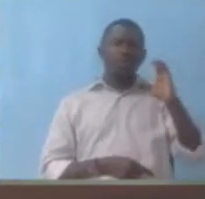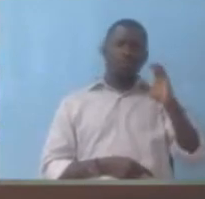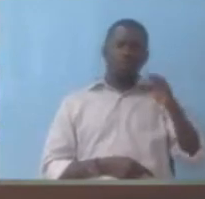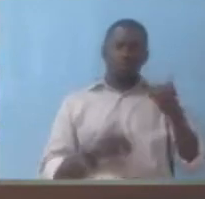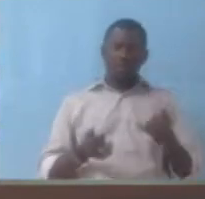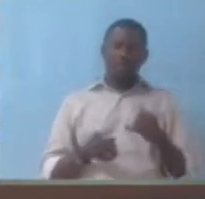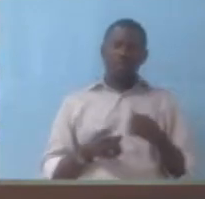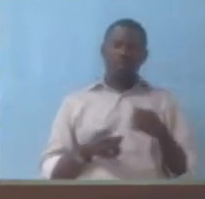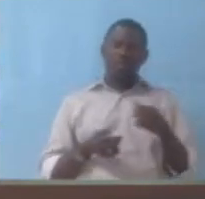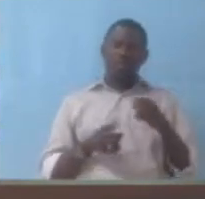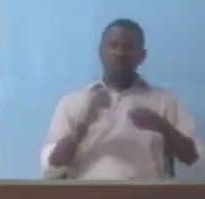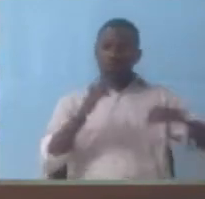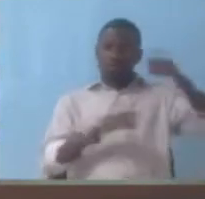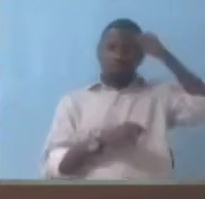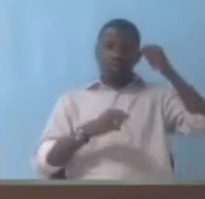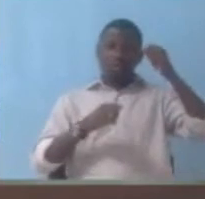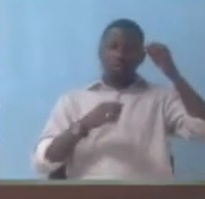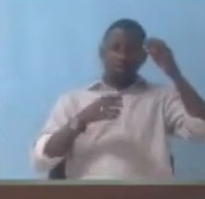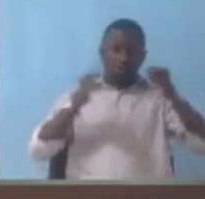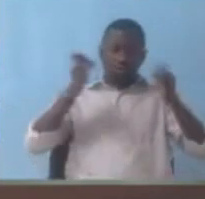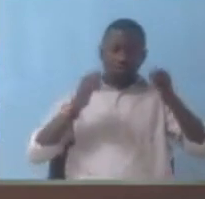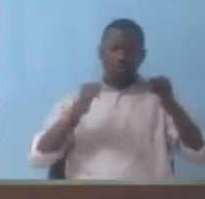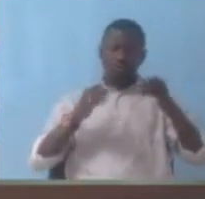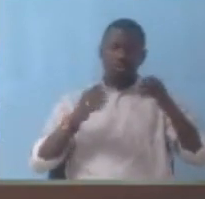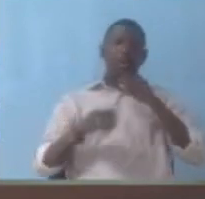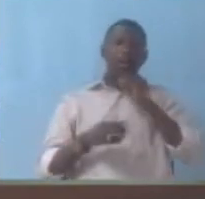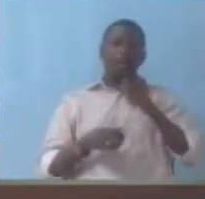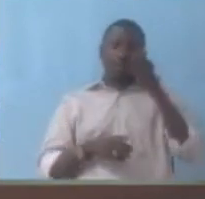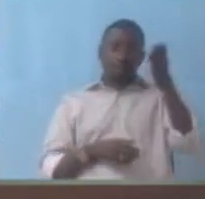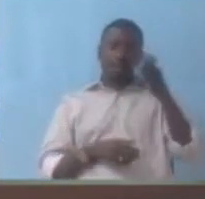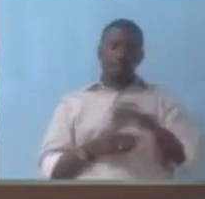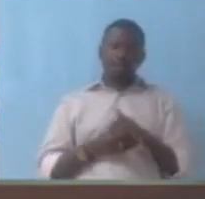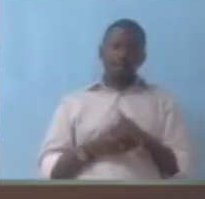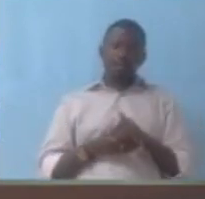Lalomati. We grew up in a democratic as lawyers.